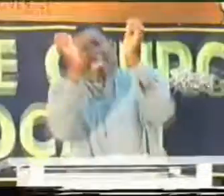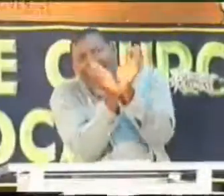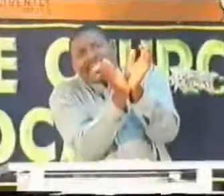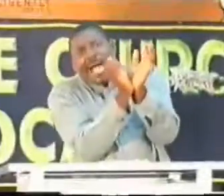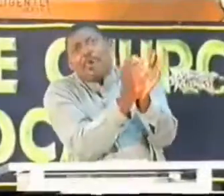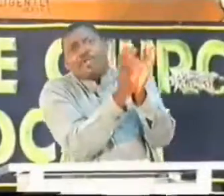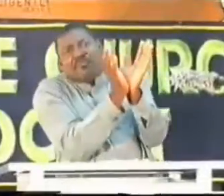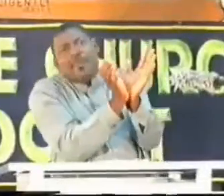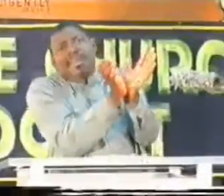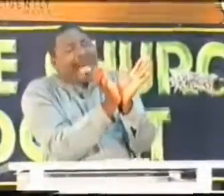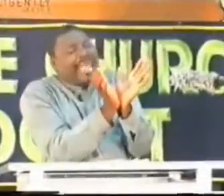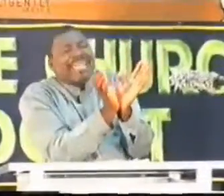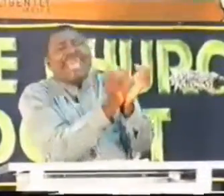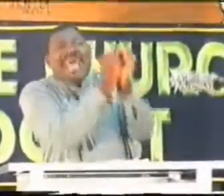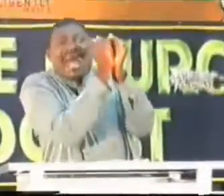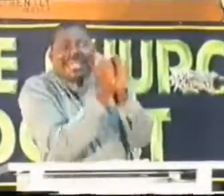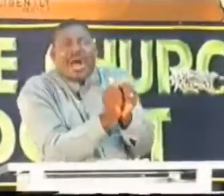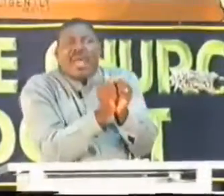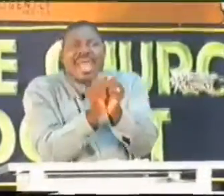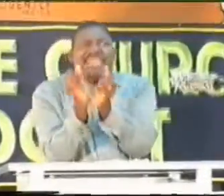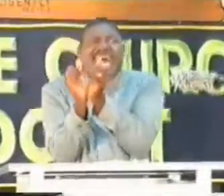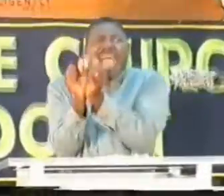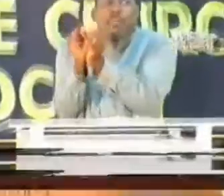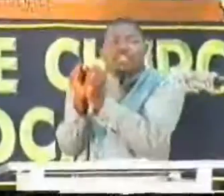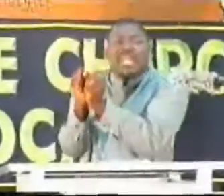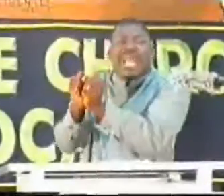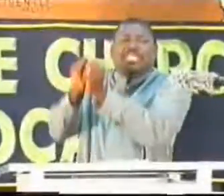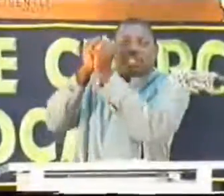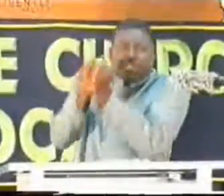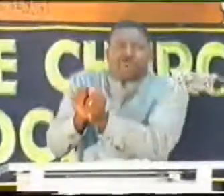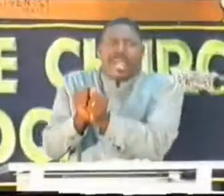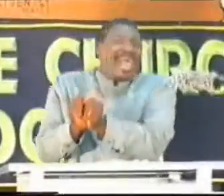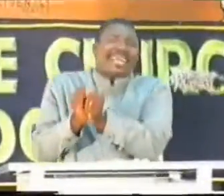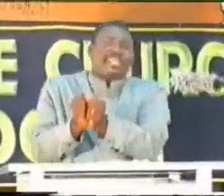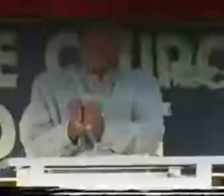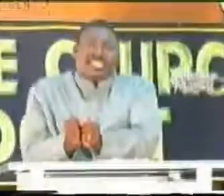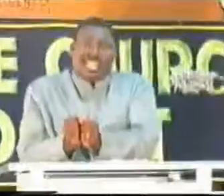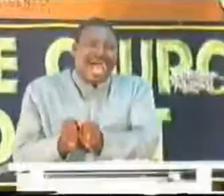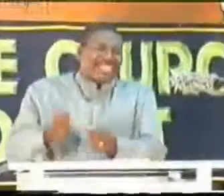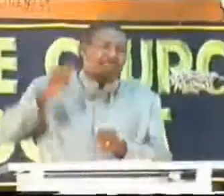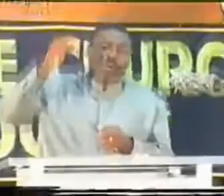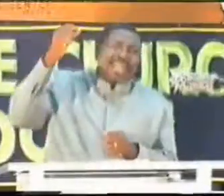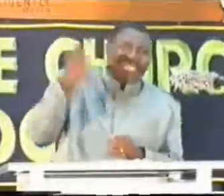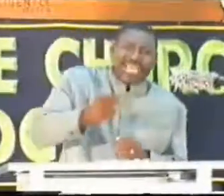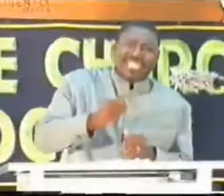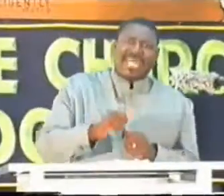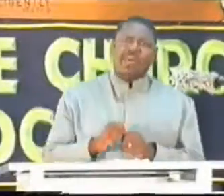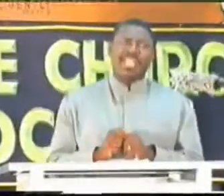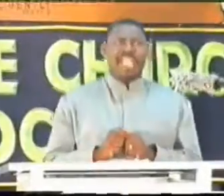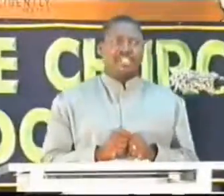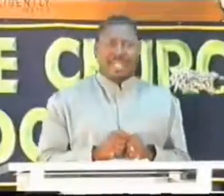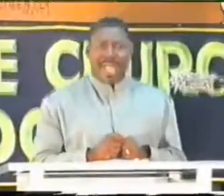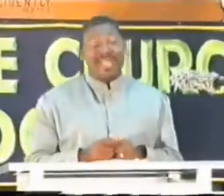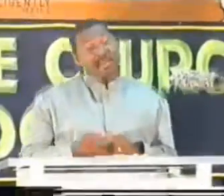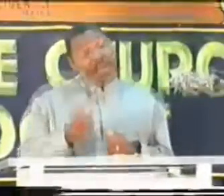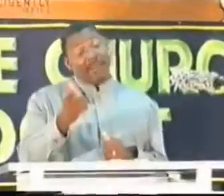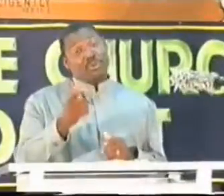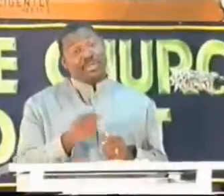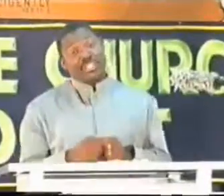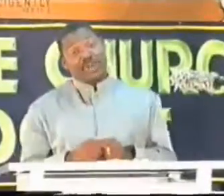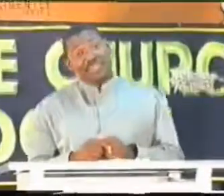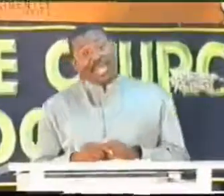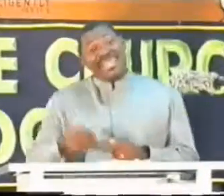nyankopon be ma o ate ase. Now, so what say? I'm also probably this and that day, and this and put you at your chino. I catch all say, I just want you